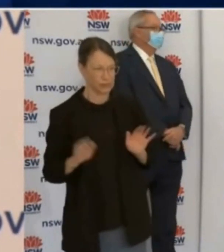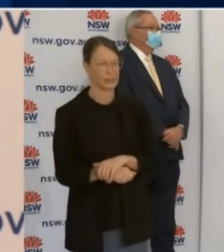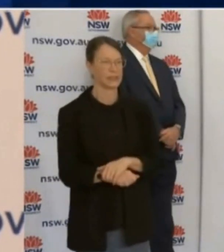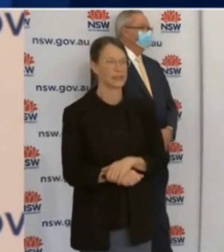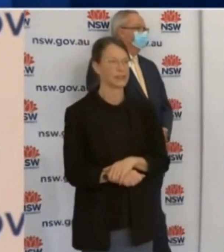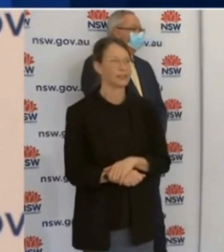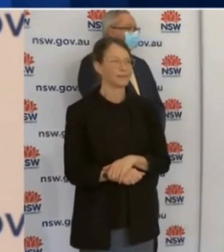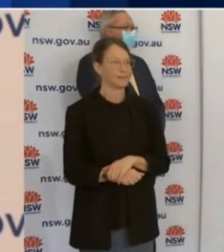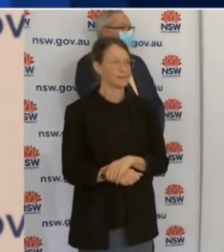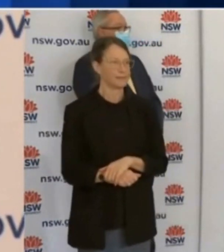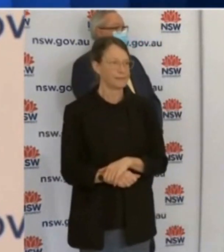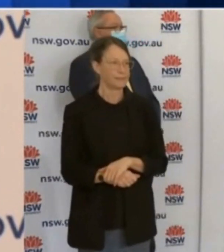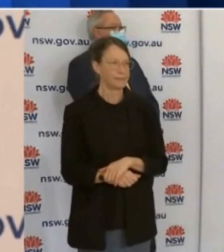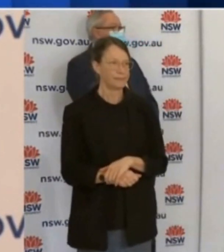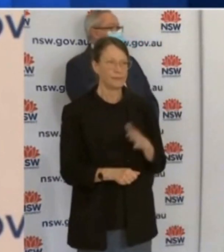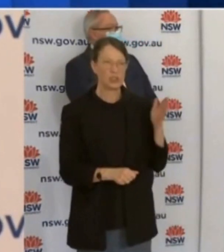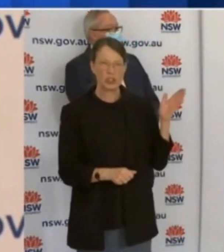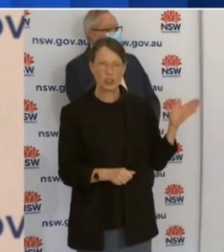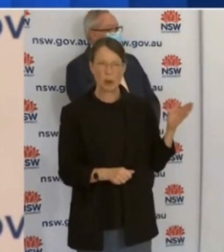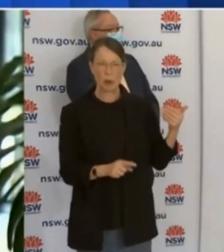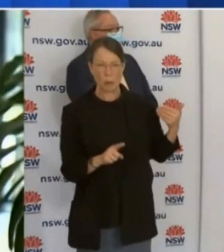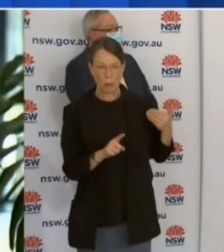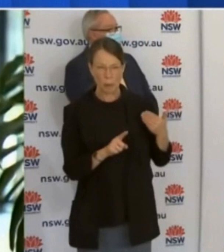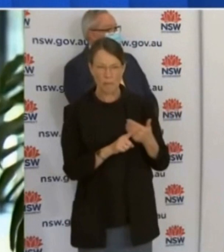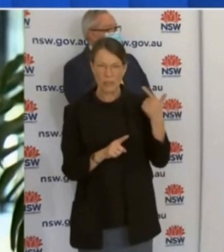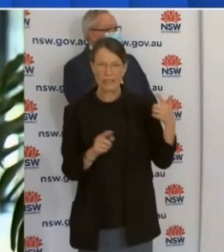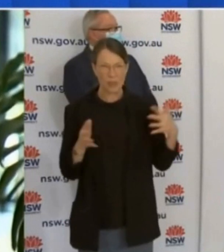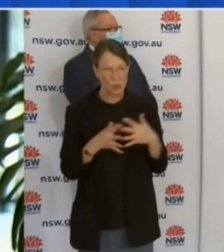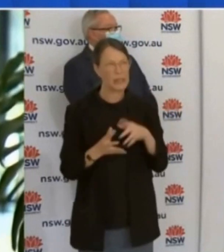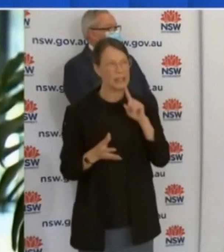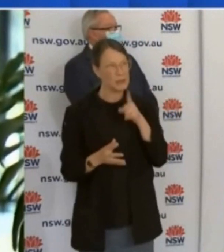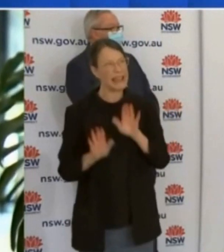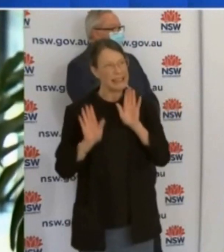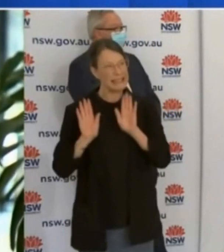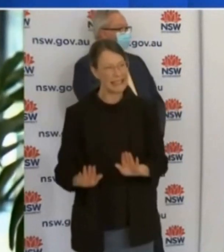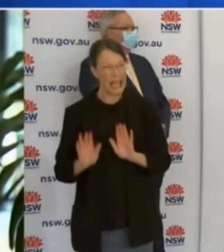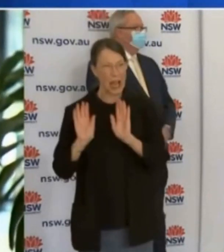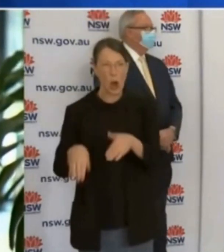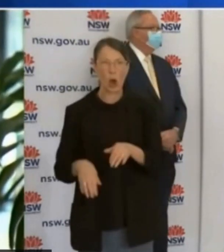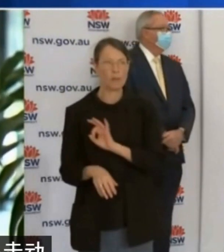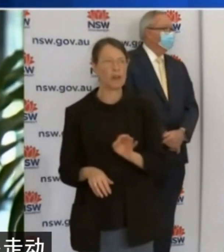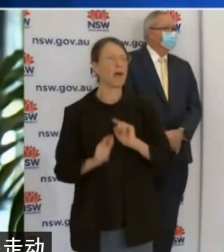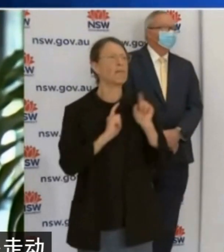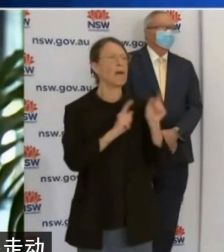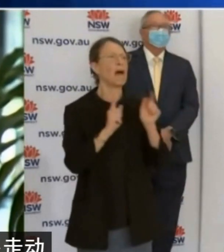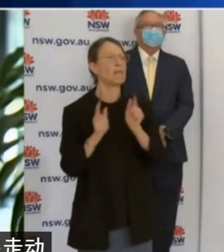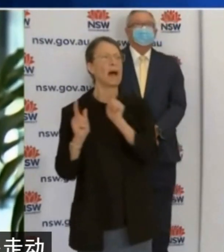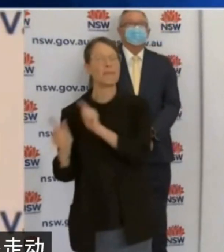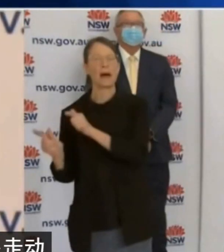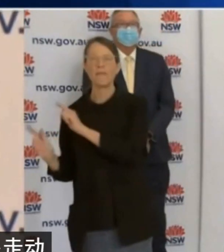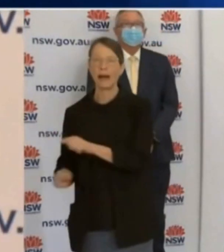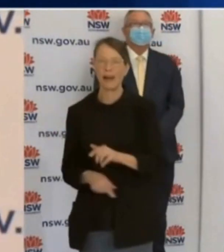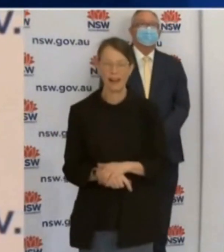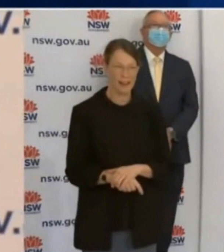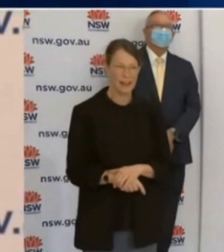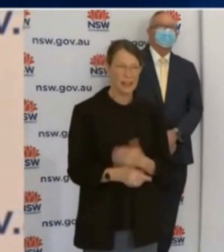talking about decreasing mobility. So what more are you going to do to ensure that people aren't moving around when they're not meant to be? So